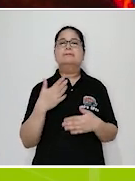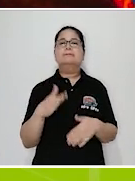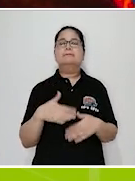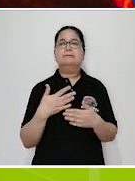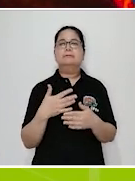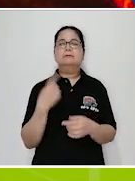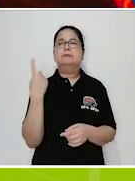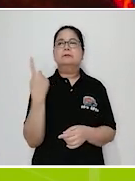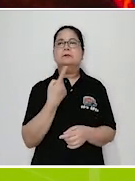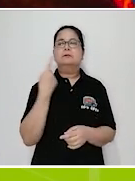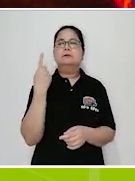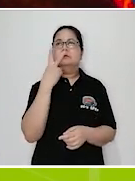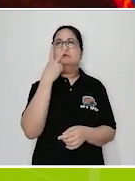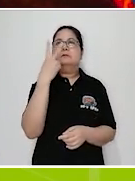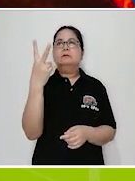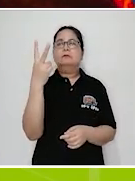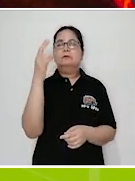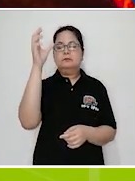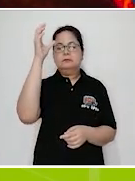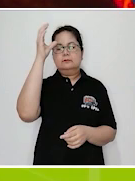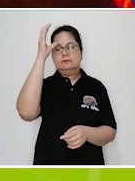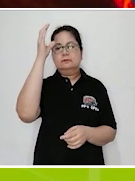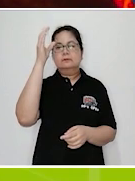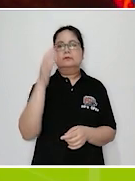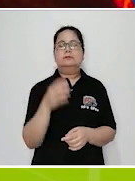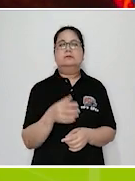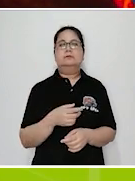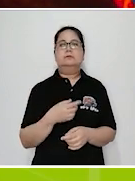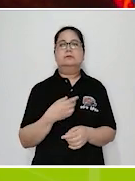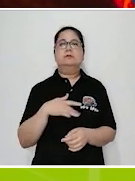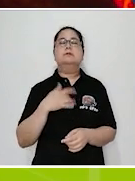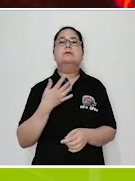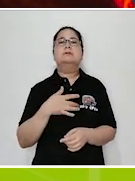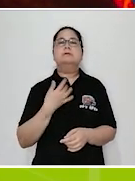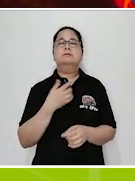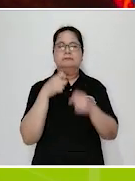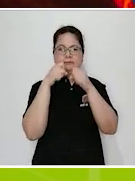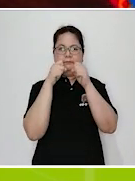she always looked at the full moon and felt sad.